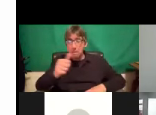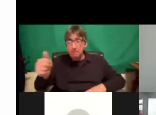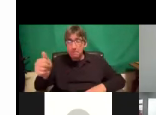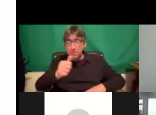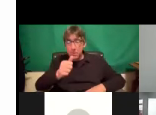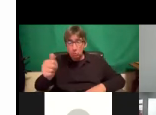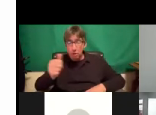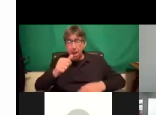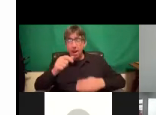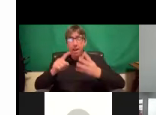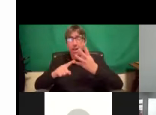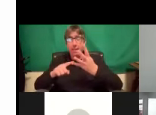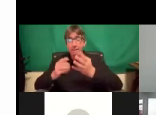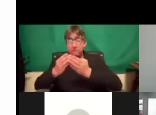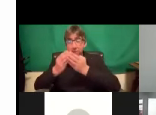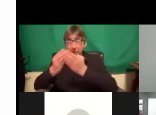the Green Line service.